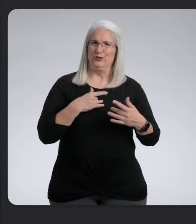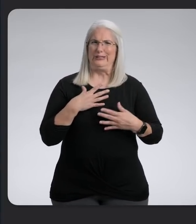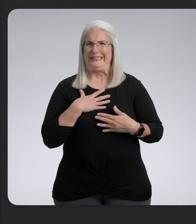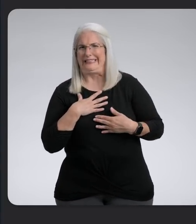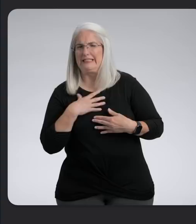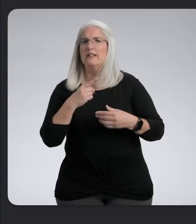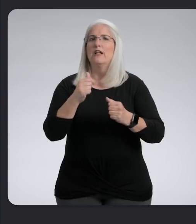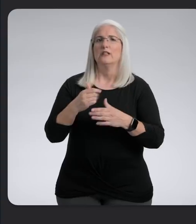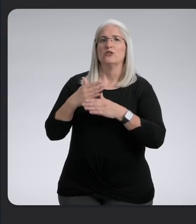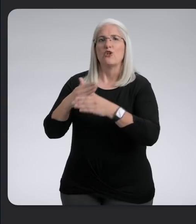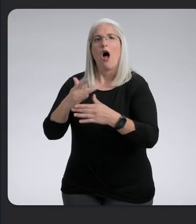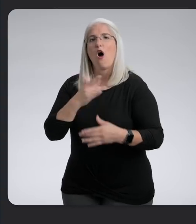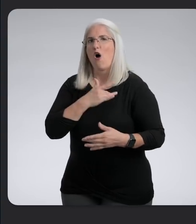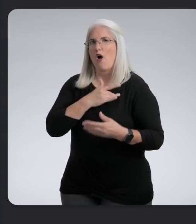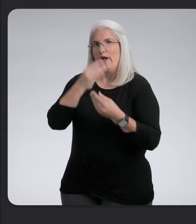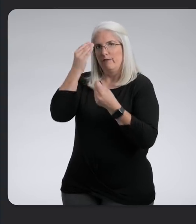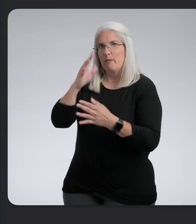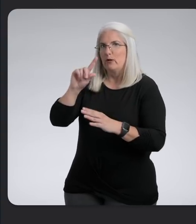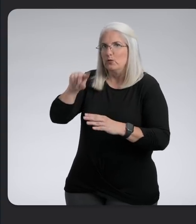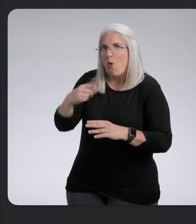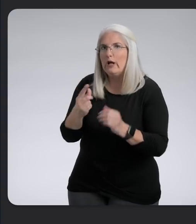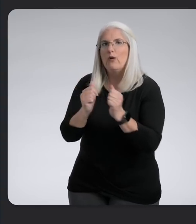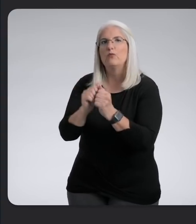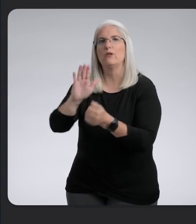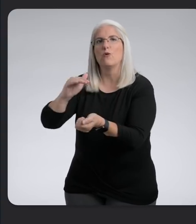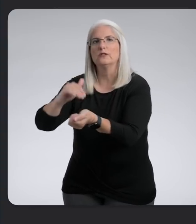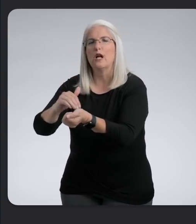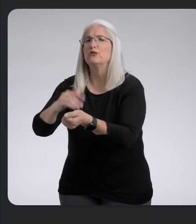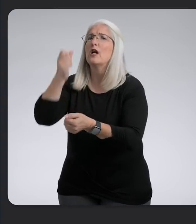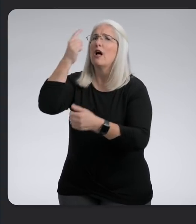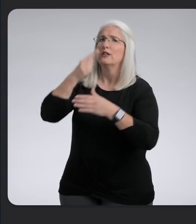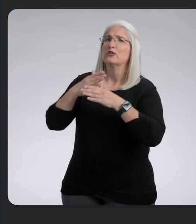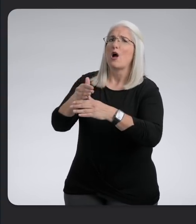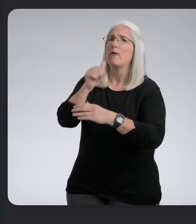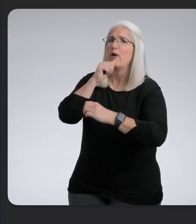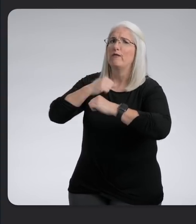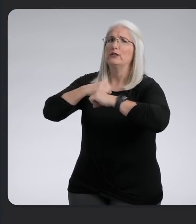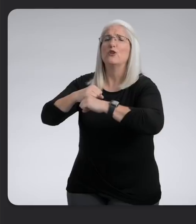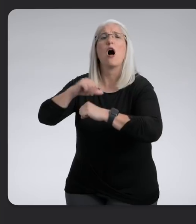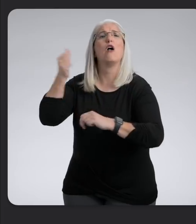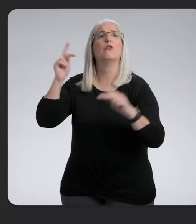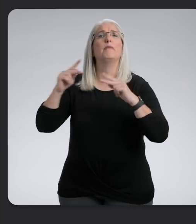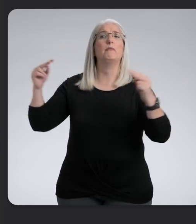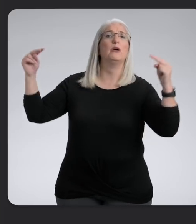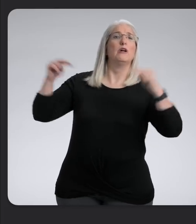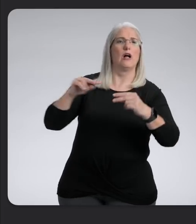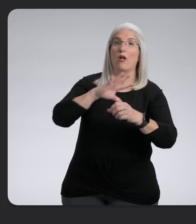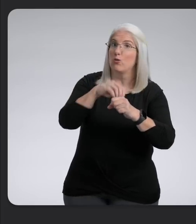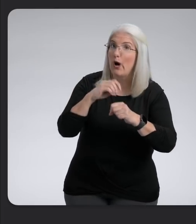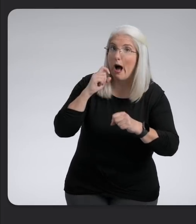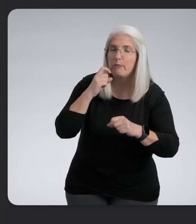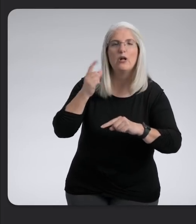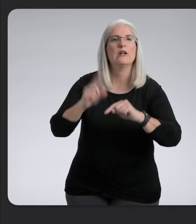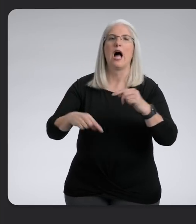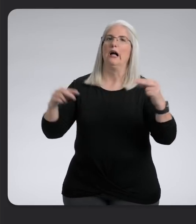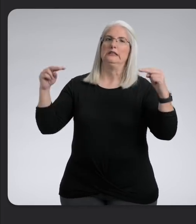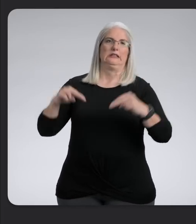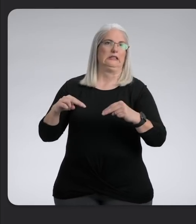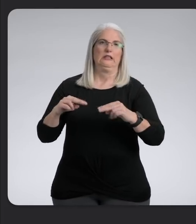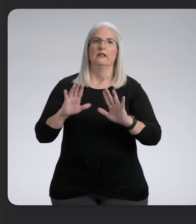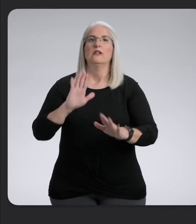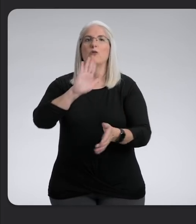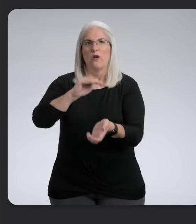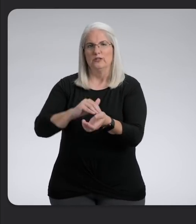This is shared securely. No one else, including Apple, will see this information. Your doctor can then view this data directly